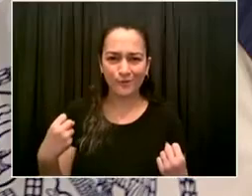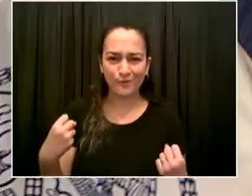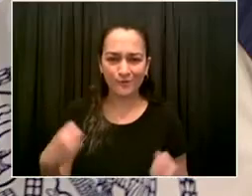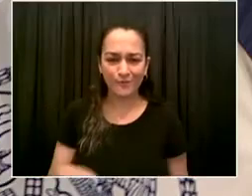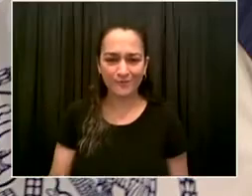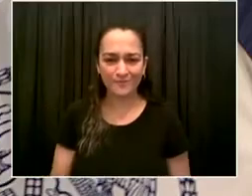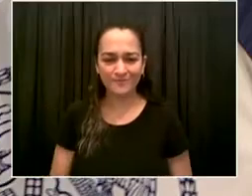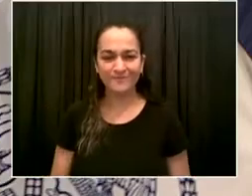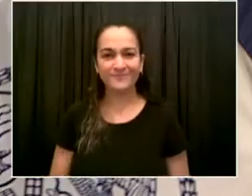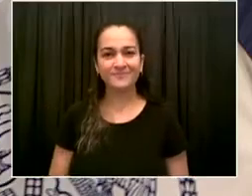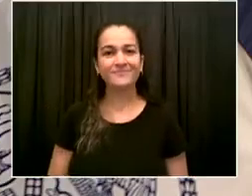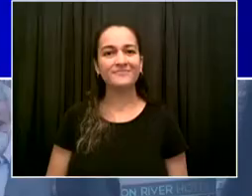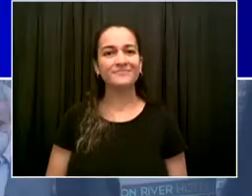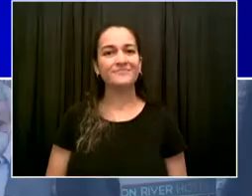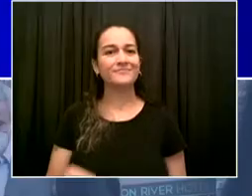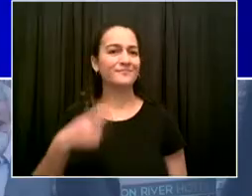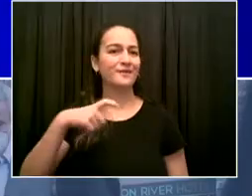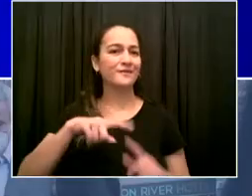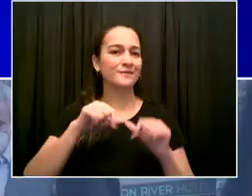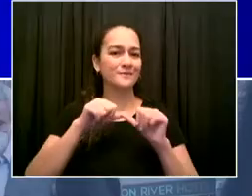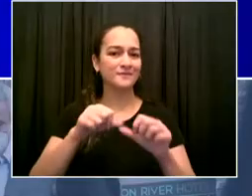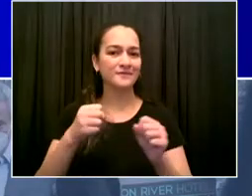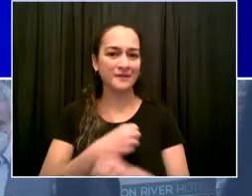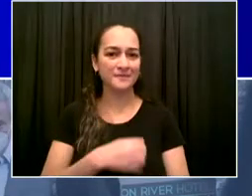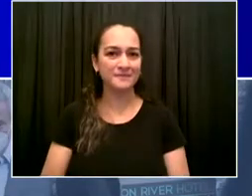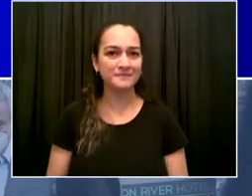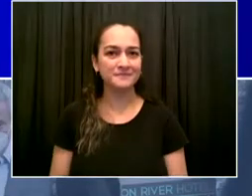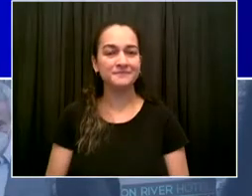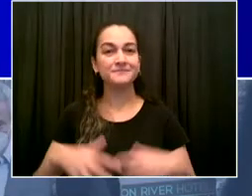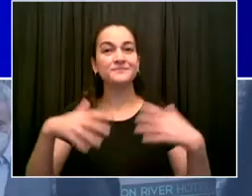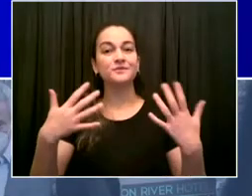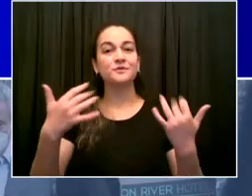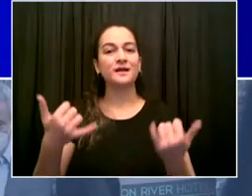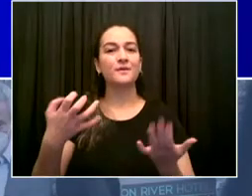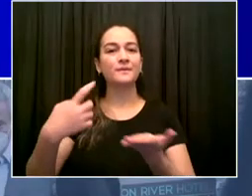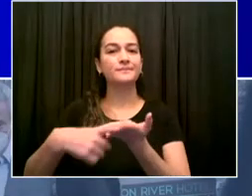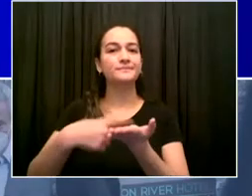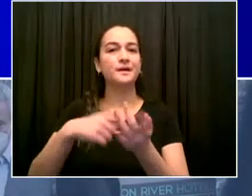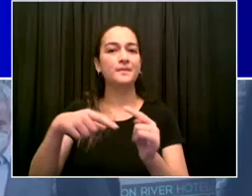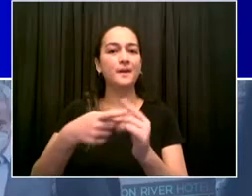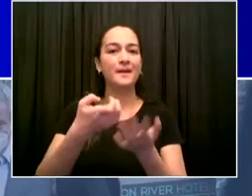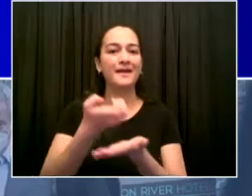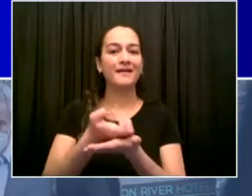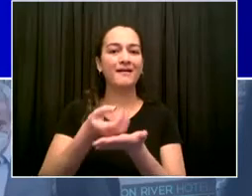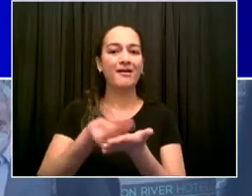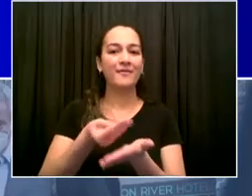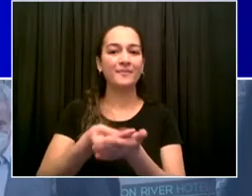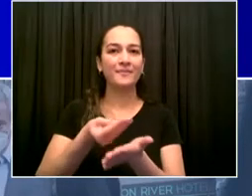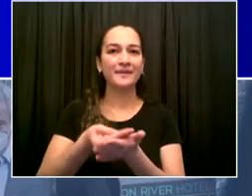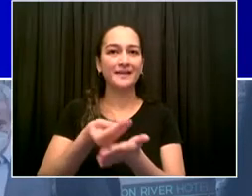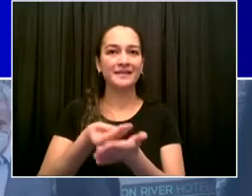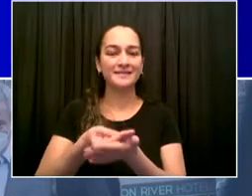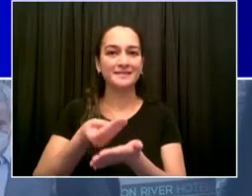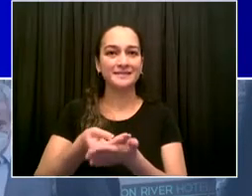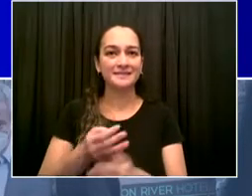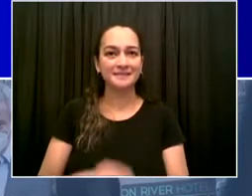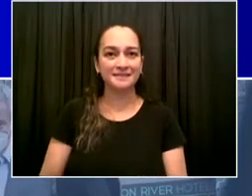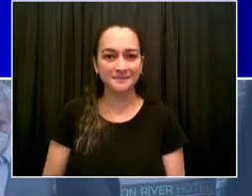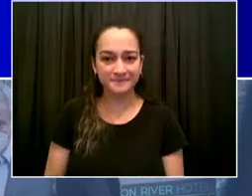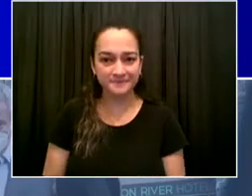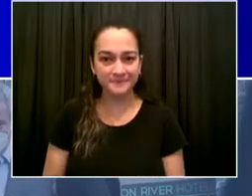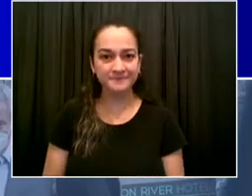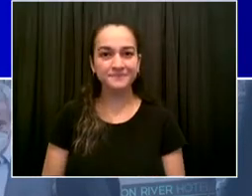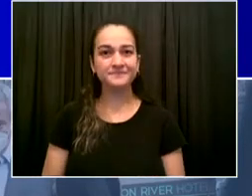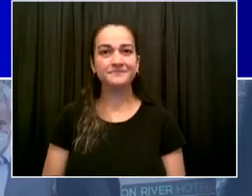TV. This has been one of the things that has defined New York City to the world, is that so many